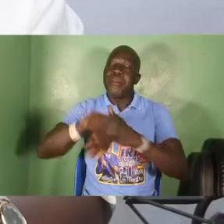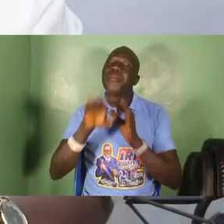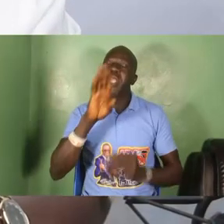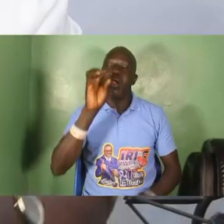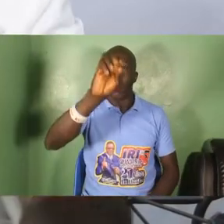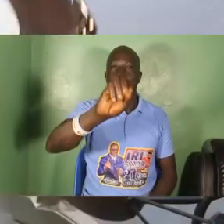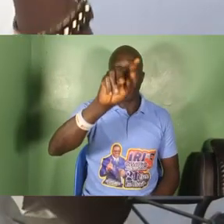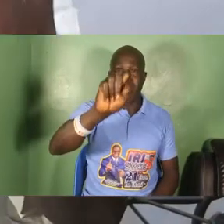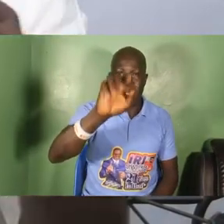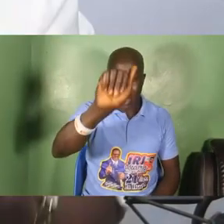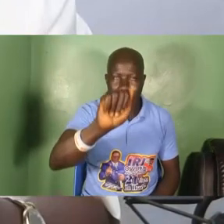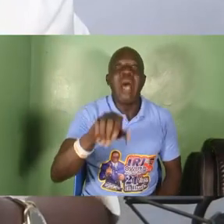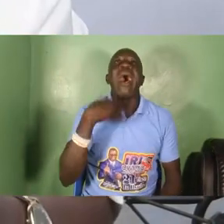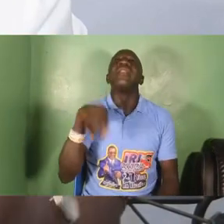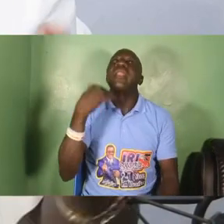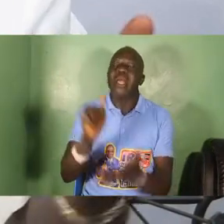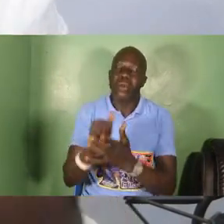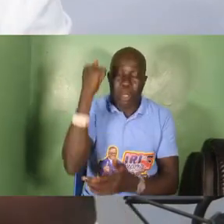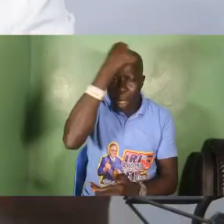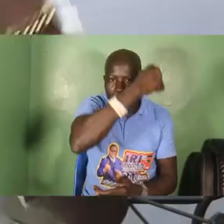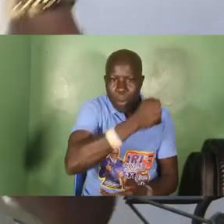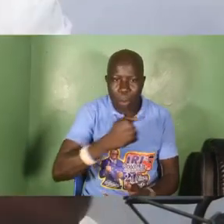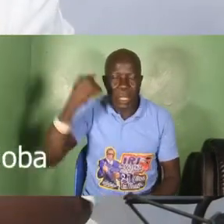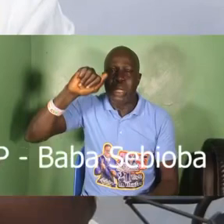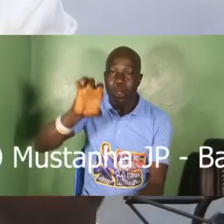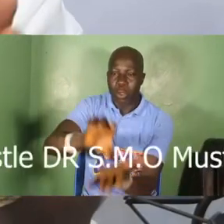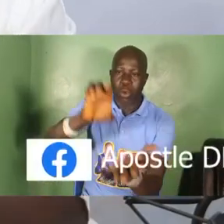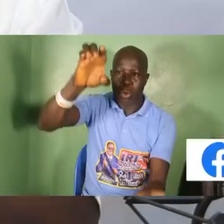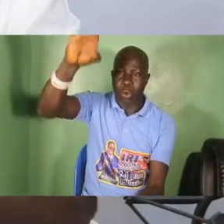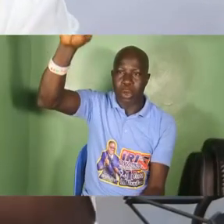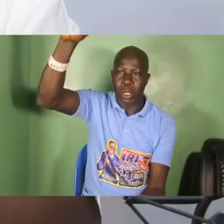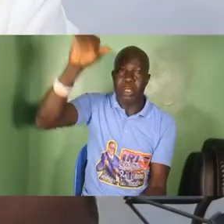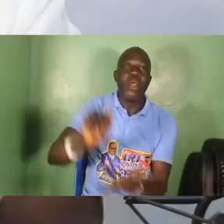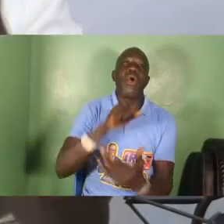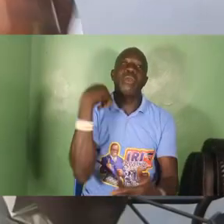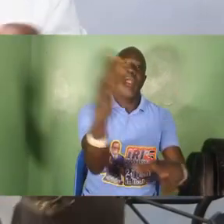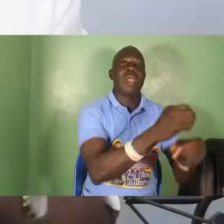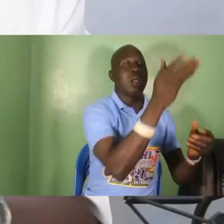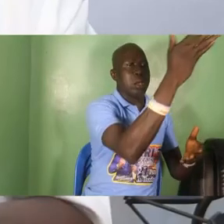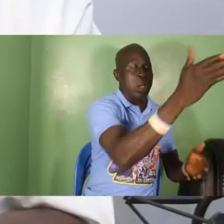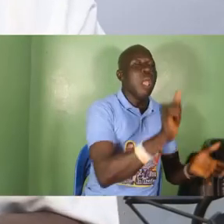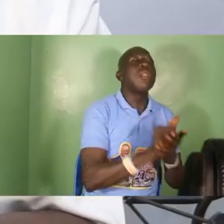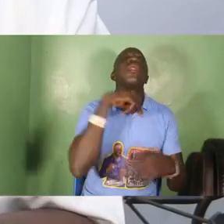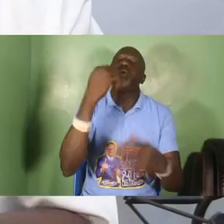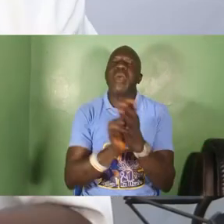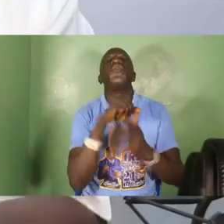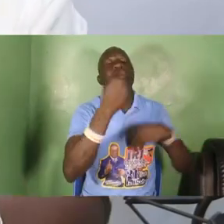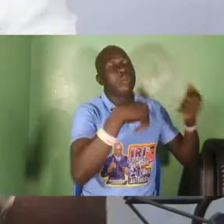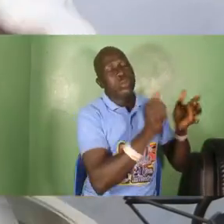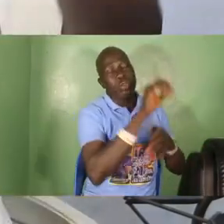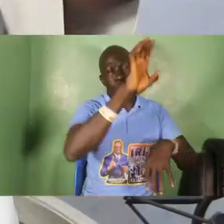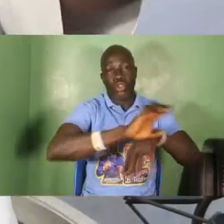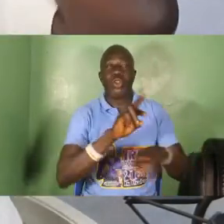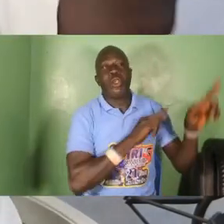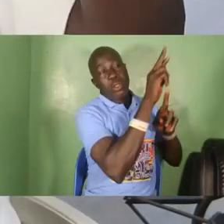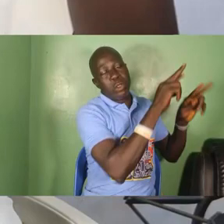to get Ota, so pe Ambassador nlo. Tell her you are going to Ambassador College. There is no German to go to that place. Once to get there, so pe unlo sebi oba. Tell her you are going to